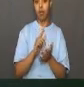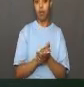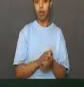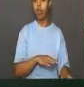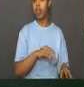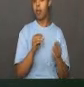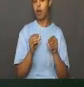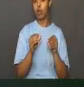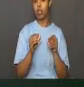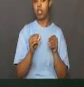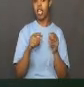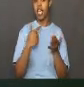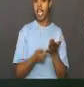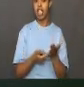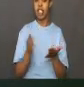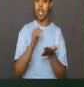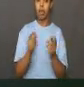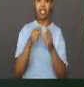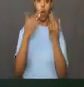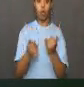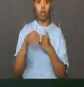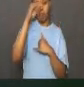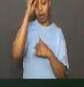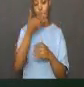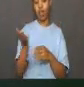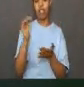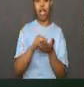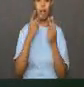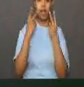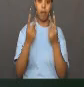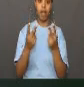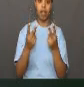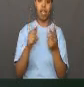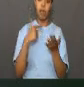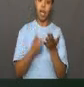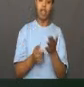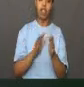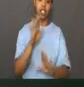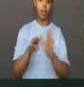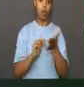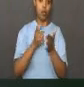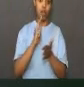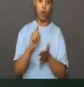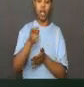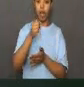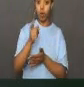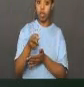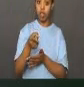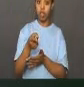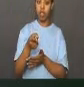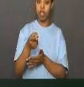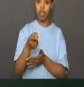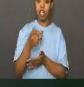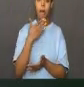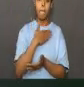Students, to recap what we have just learned about in the steps of glycolysis, can